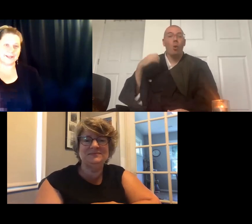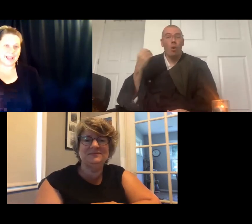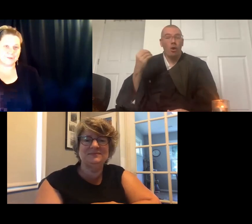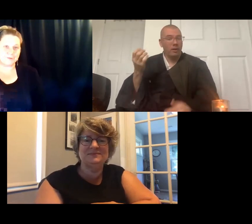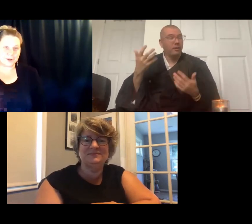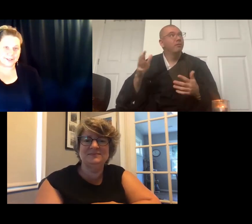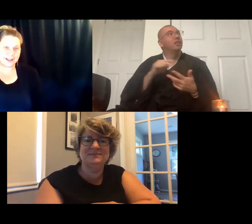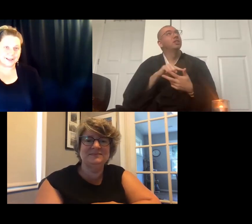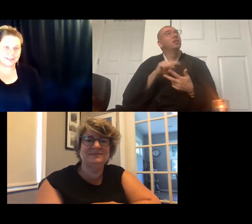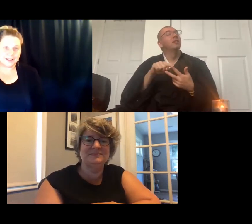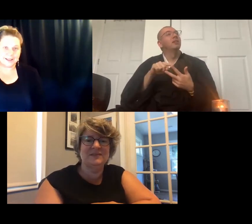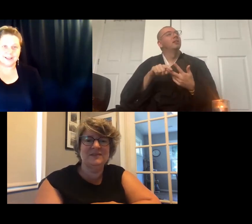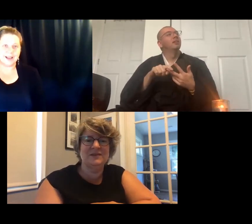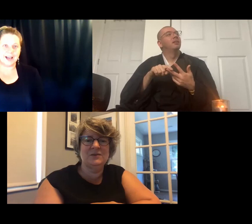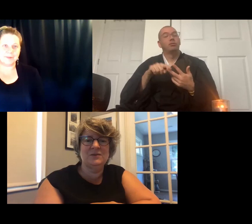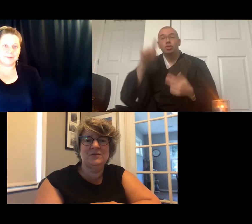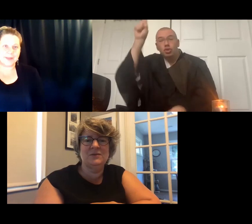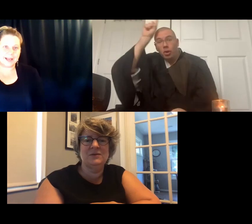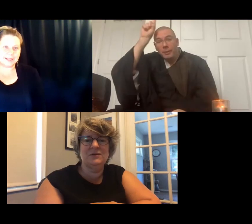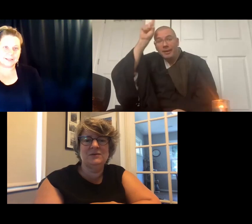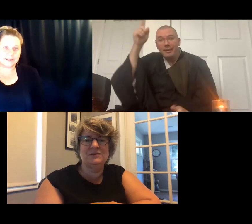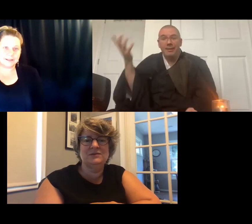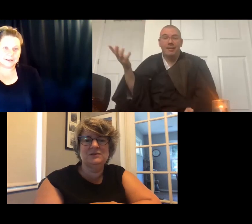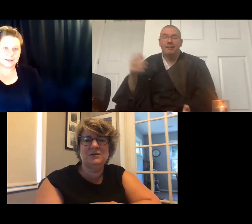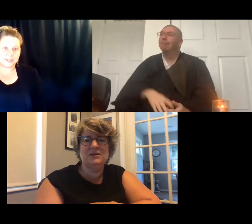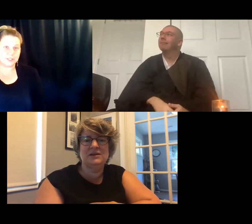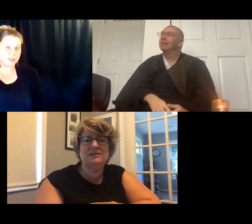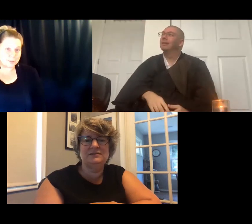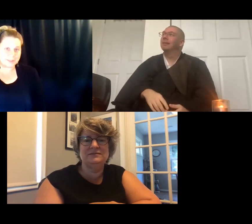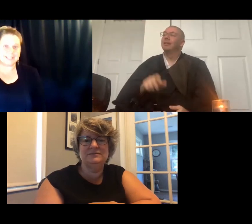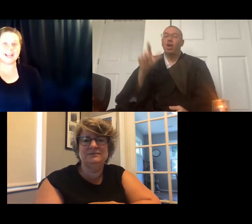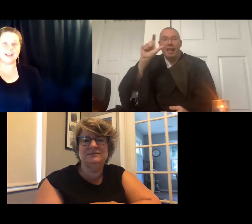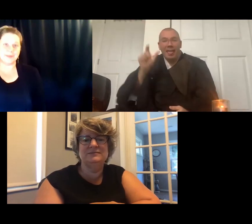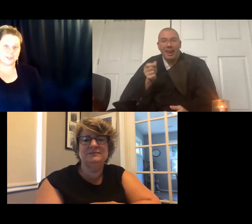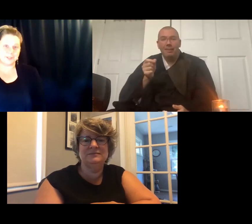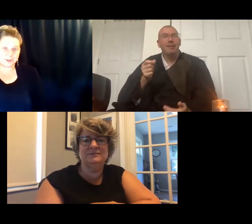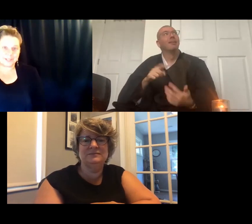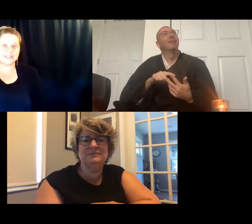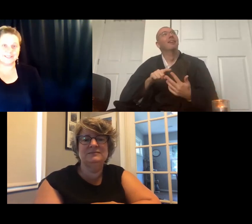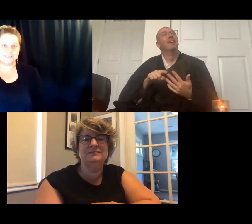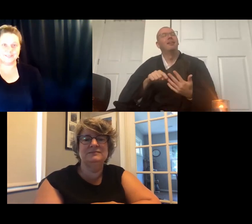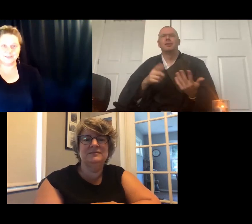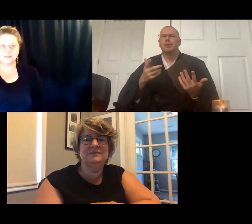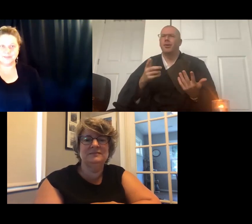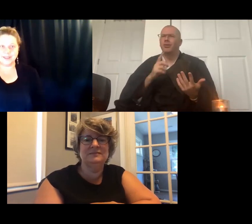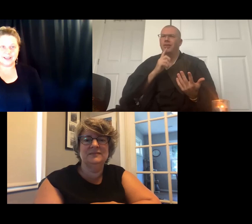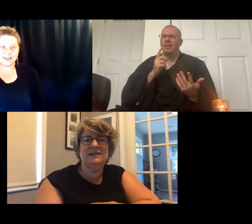I've been to California. I've been to Germany. I've been to Oregon.